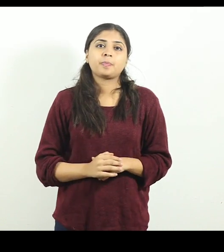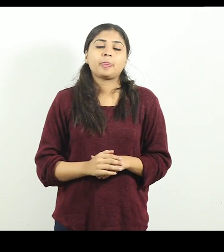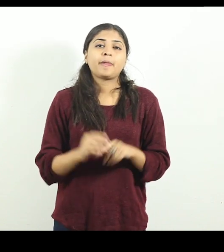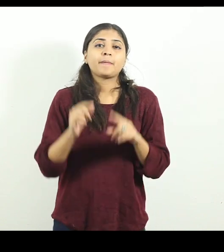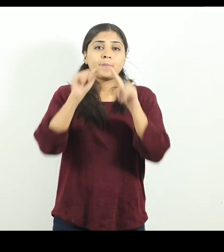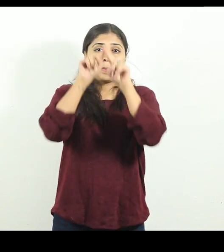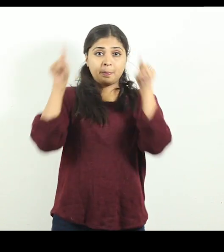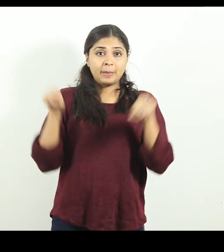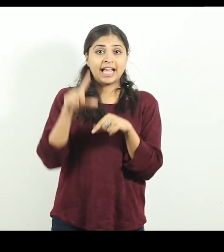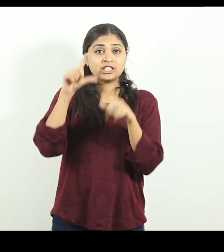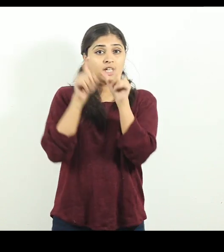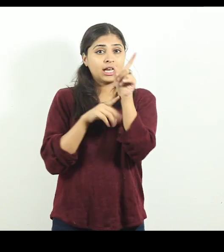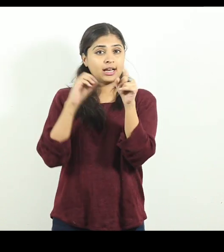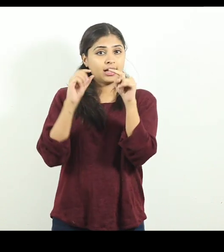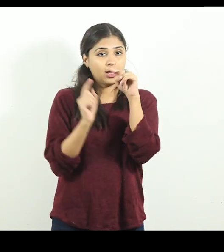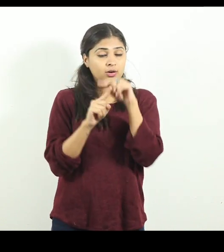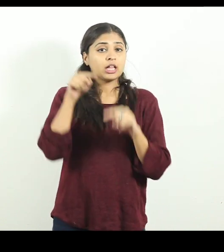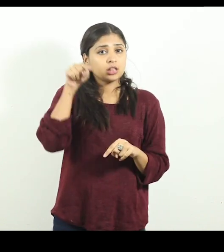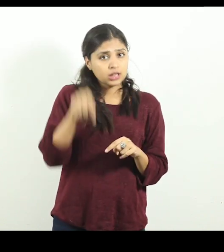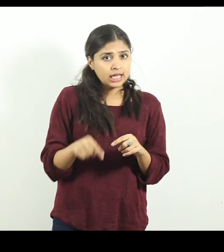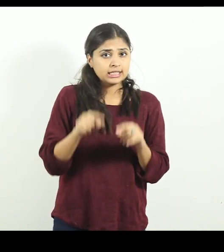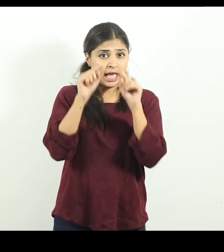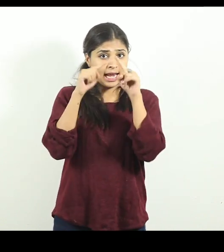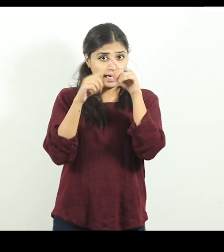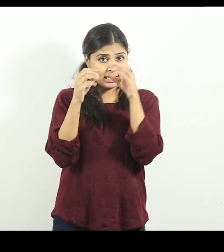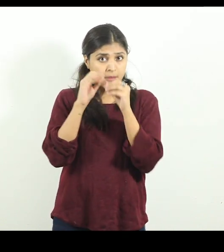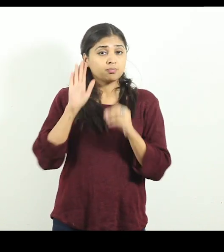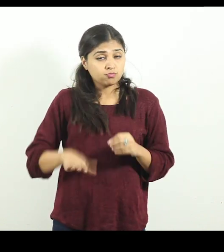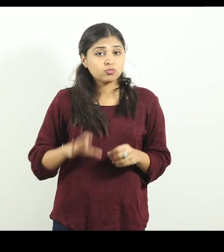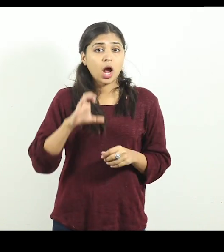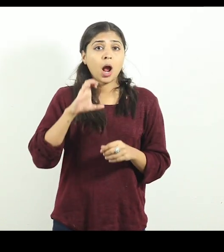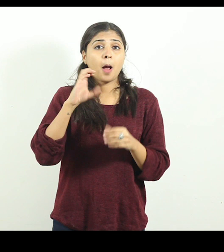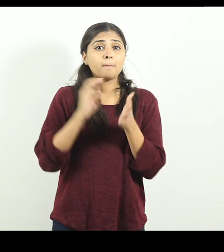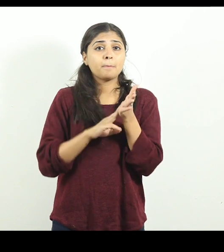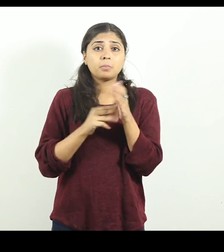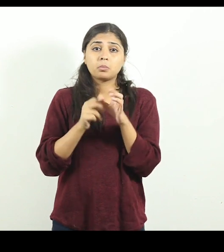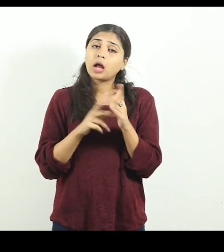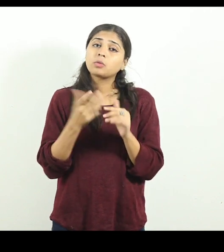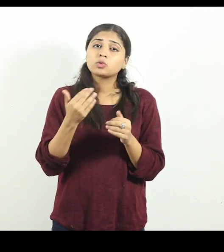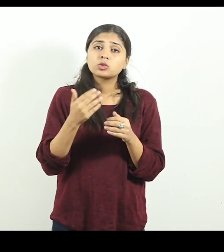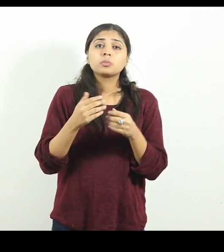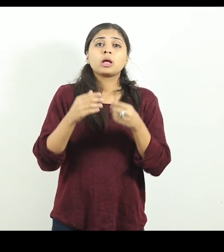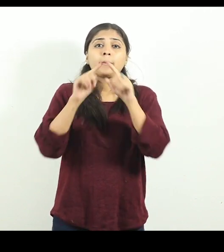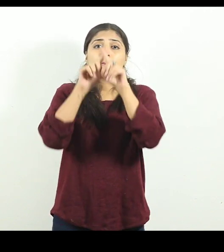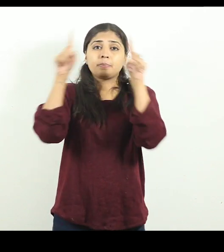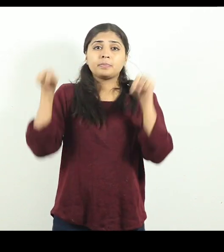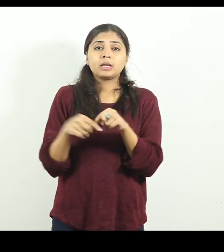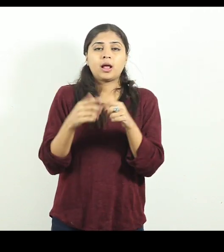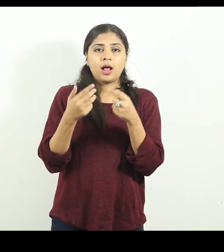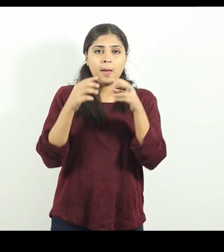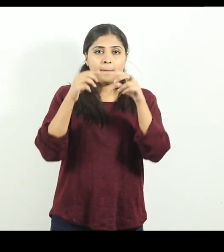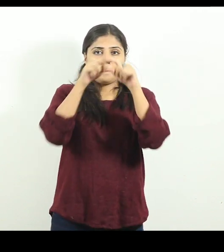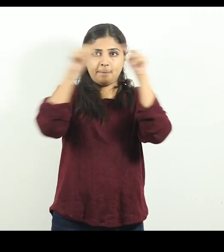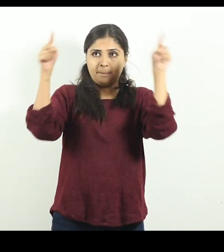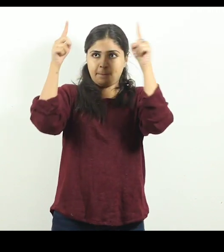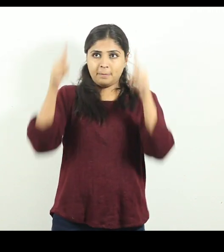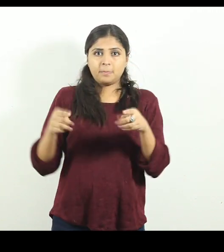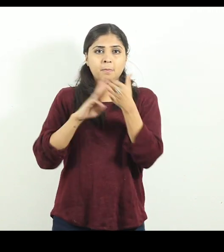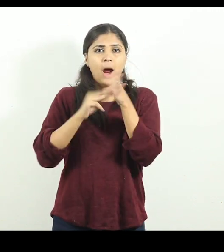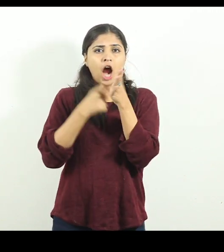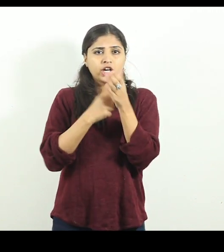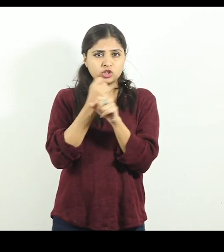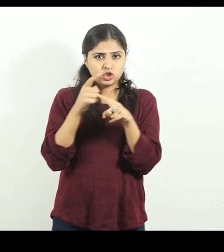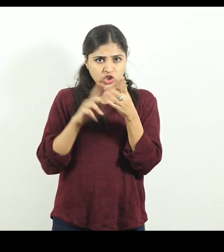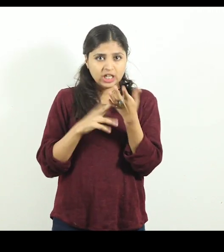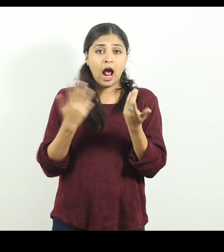Page Layout tab. This tab has commands to adjust page elements such as margins, orientation,